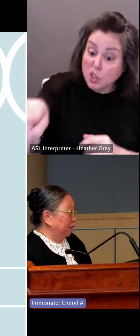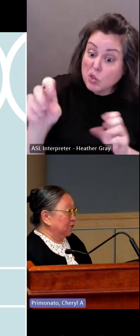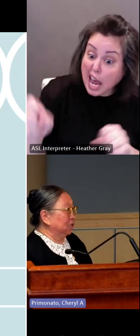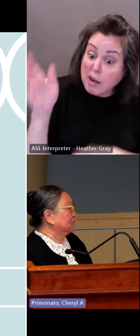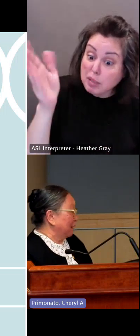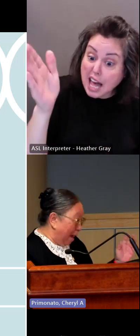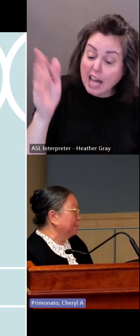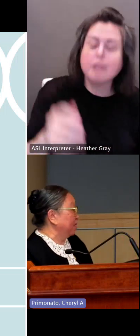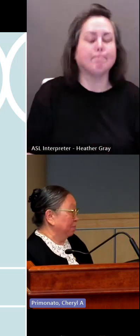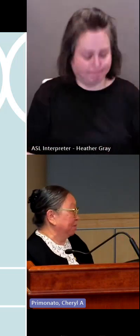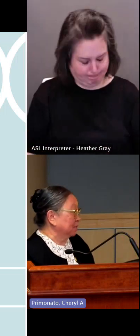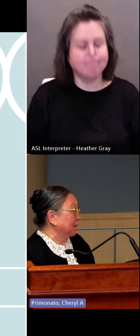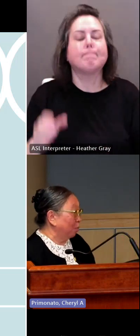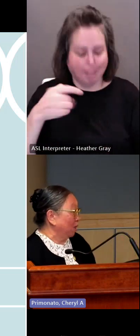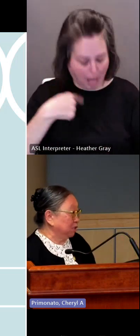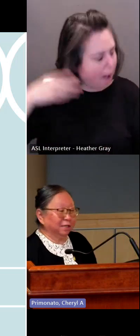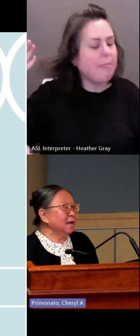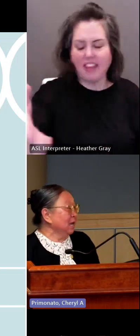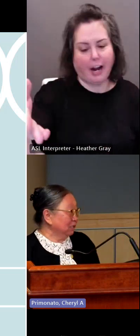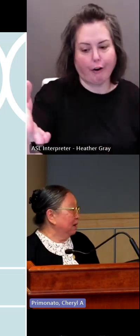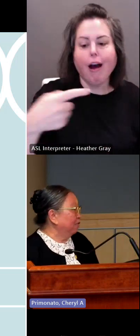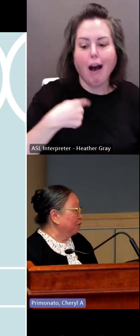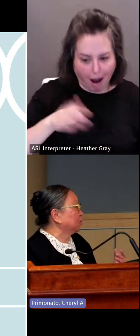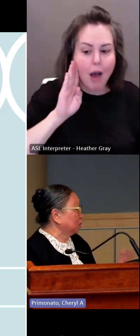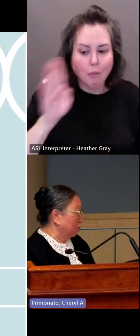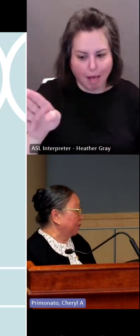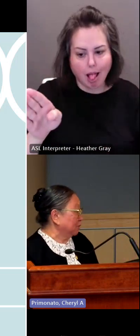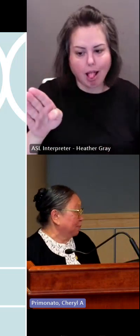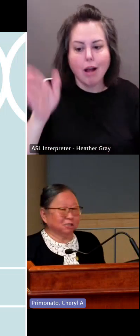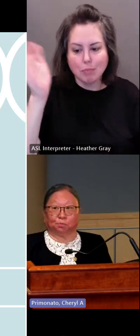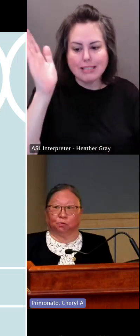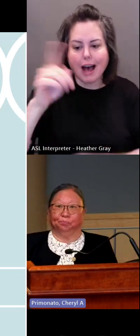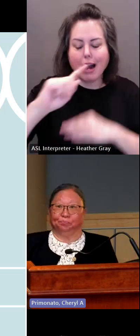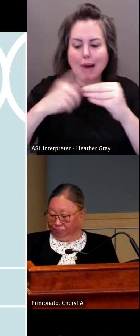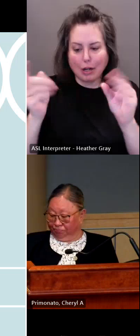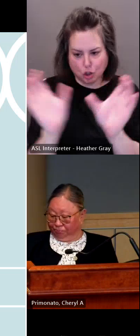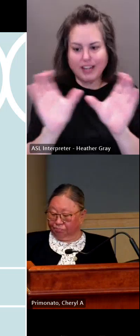on certifications on there because I want to get as many firms certified.